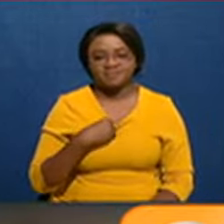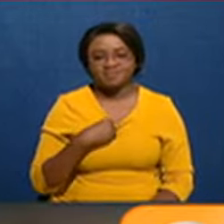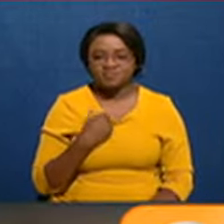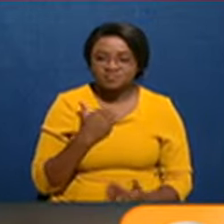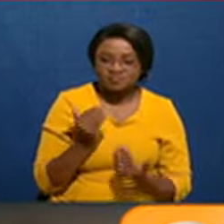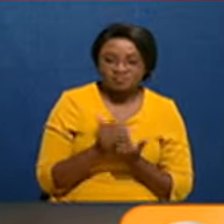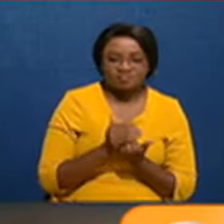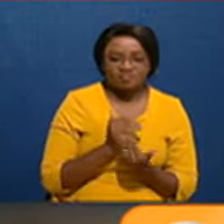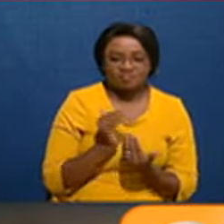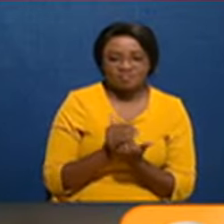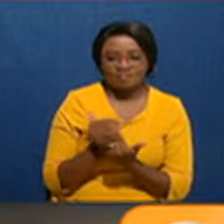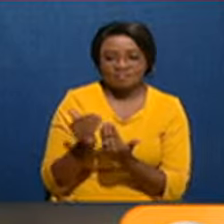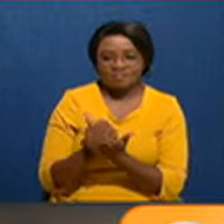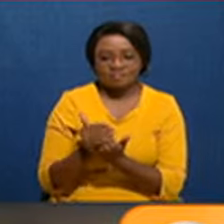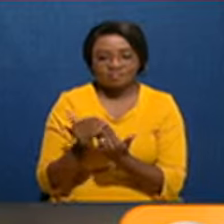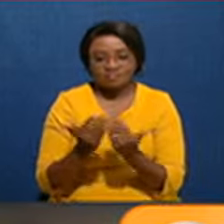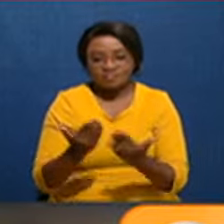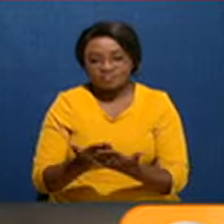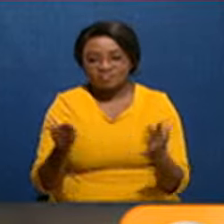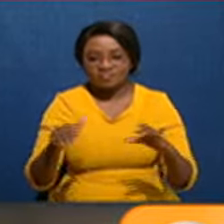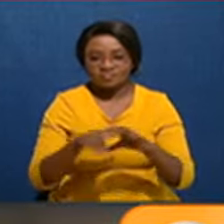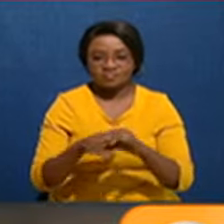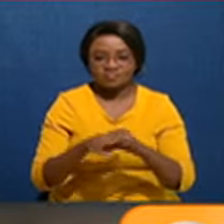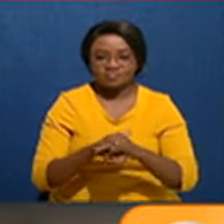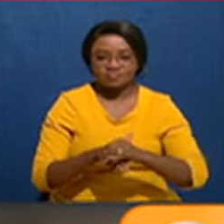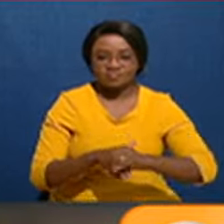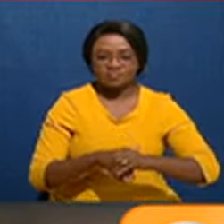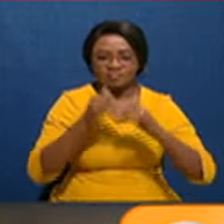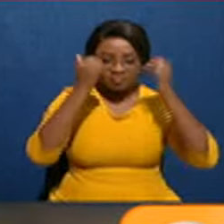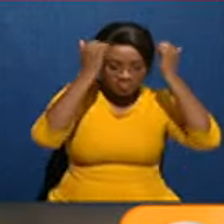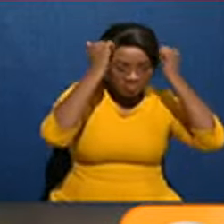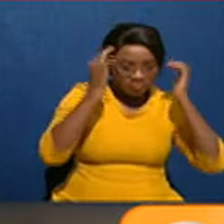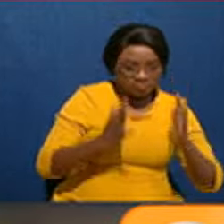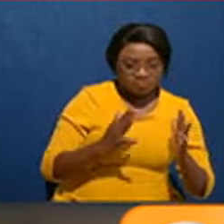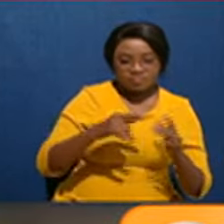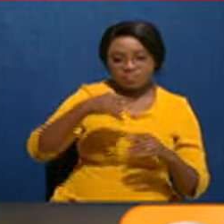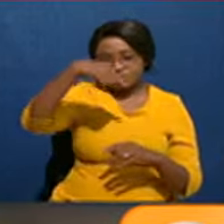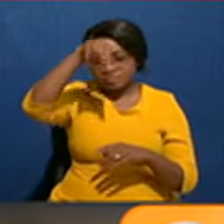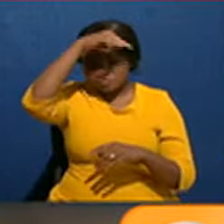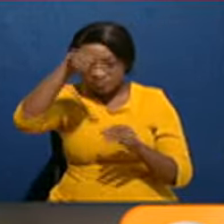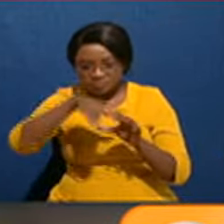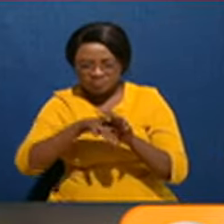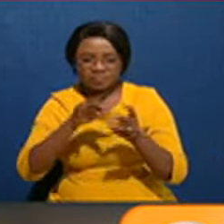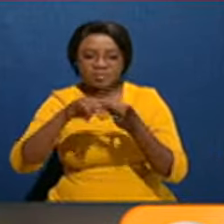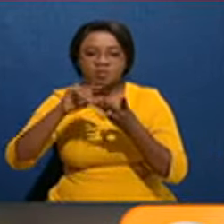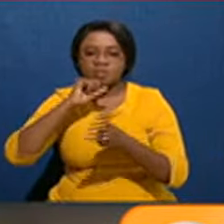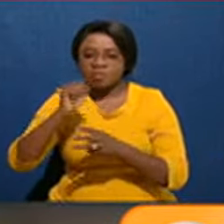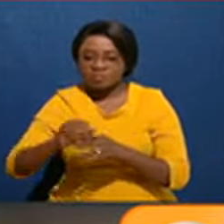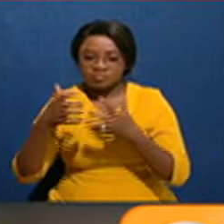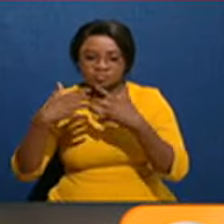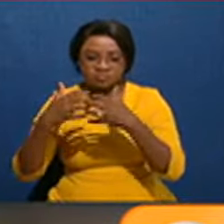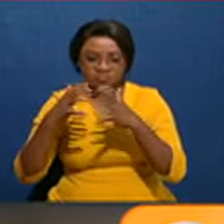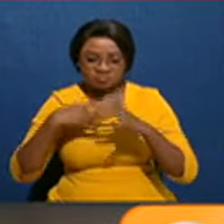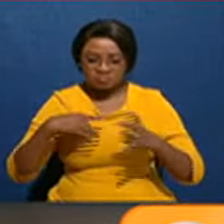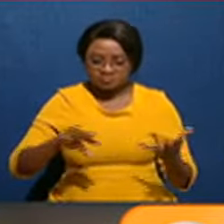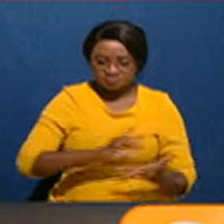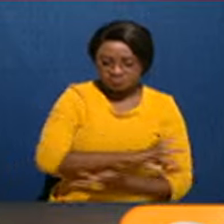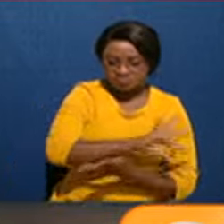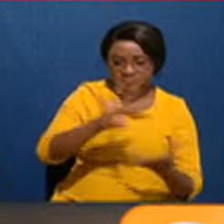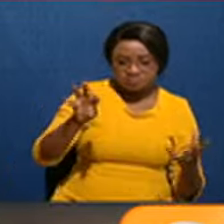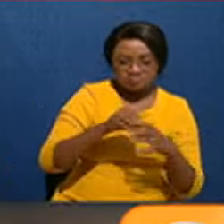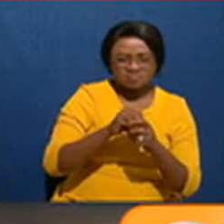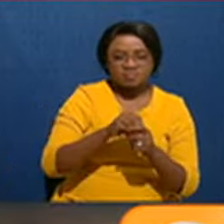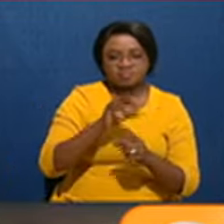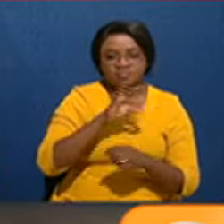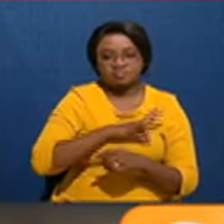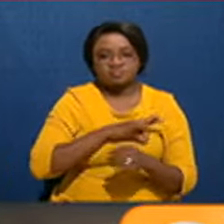the membership of our institution. From the student member to the graduate member to the seasoned engineer, I want a wholesome benefit